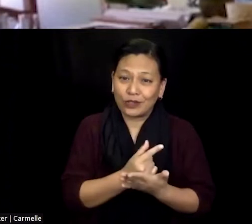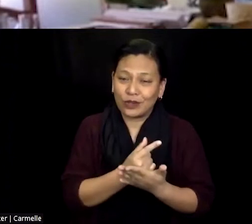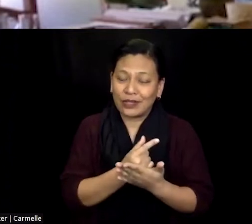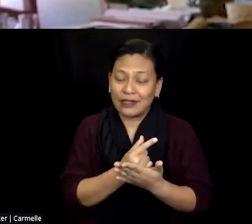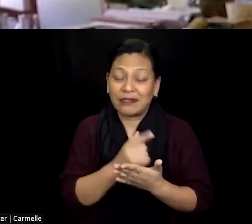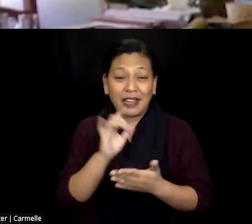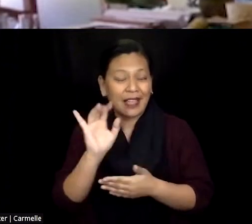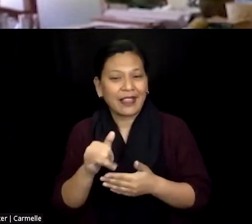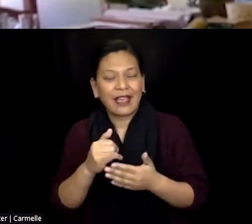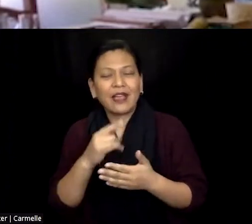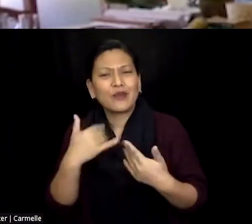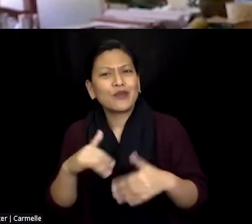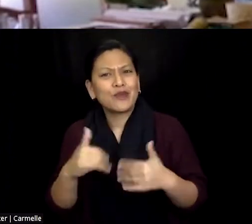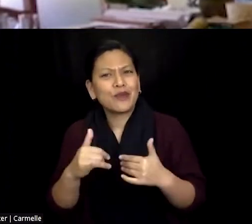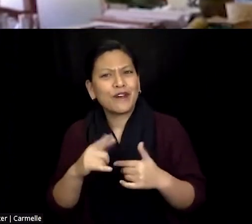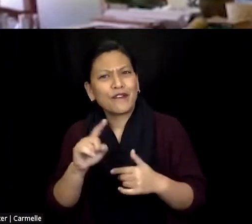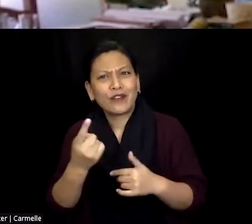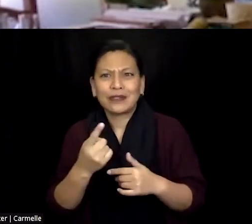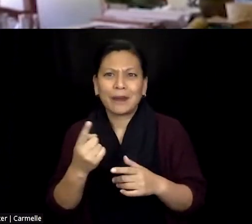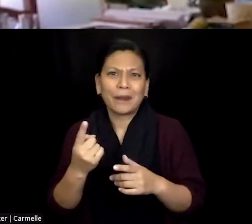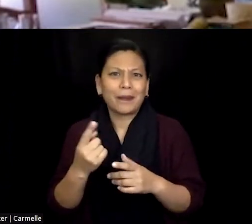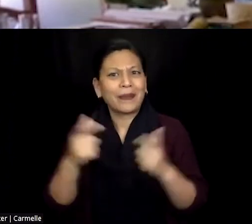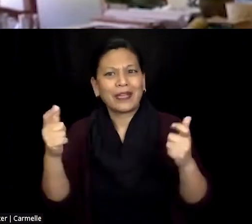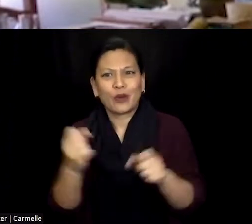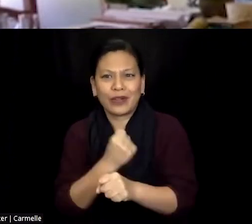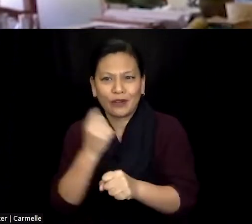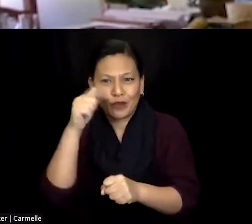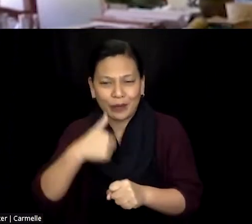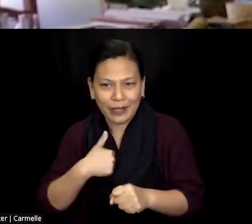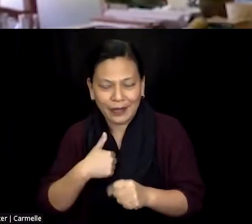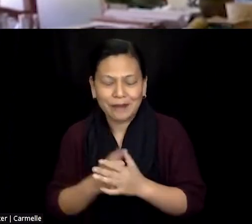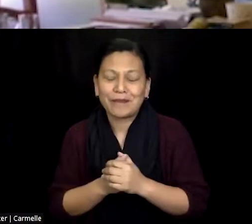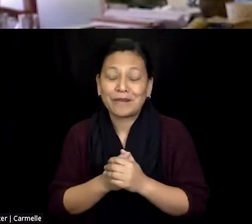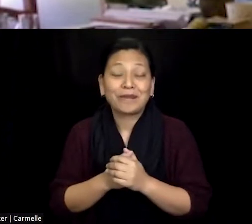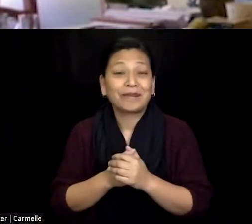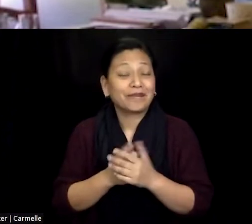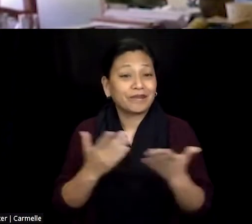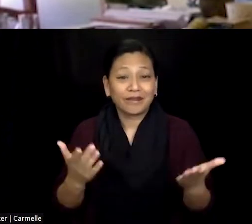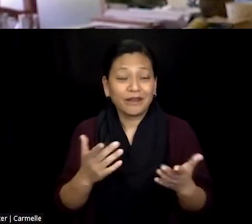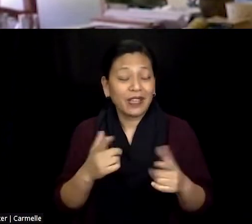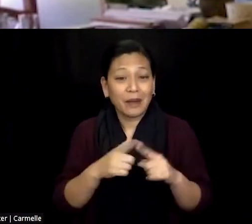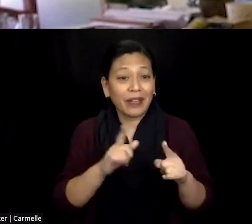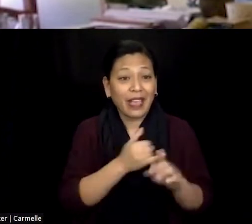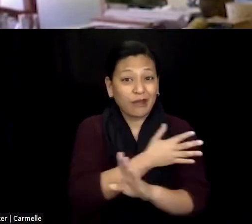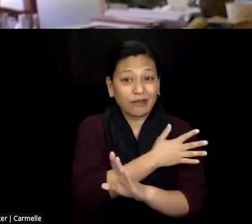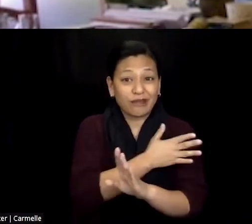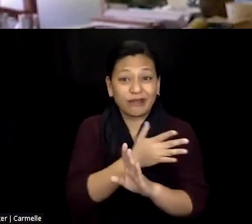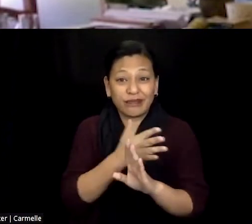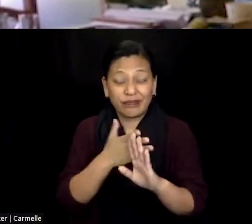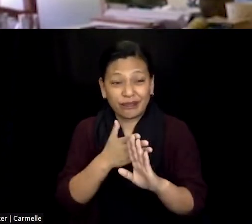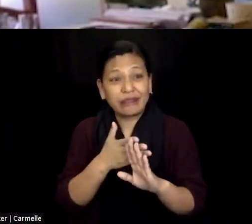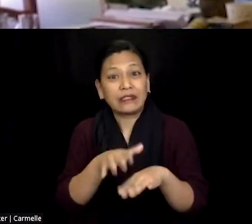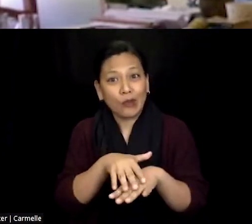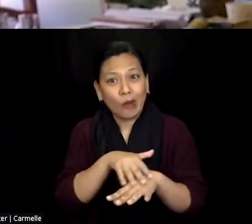real big gold strike. And it took a long time and then it happened all at once. So